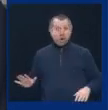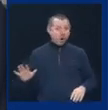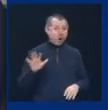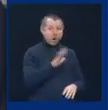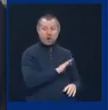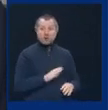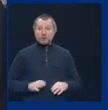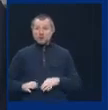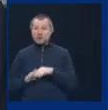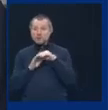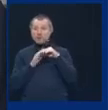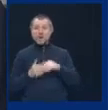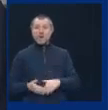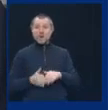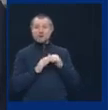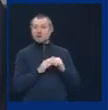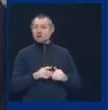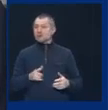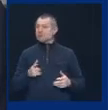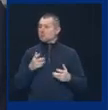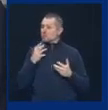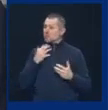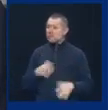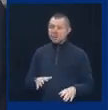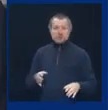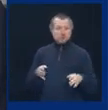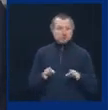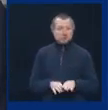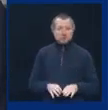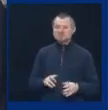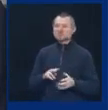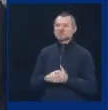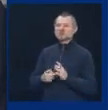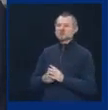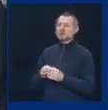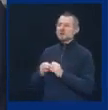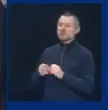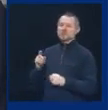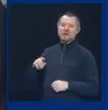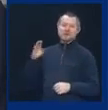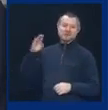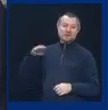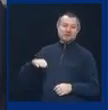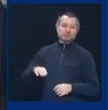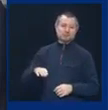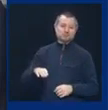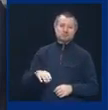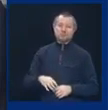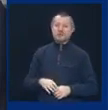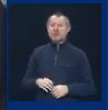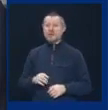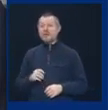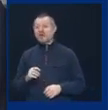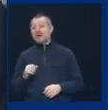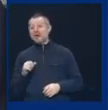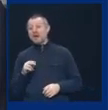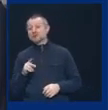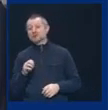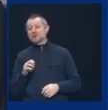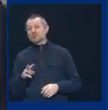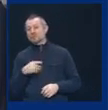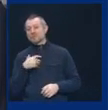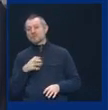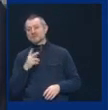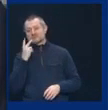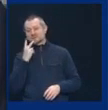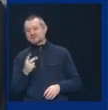don't have the numbers go up. And we have seen many places, Andrew, where New Yorkers get it. They got it